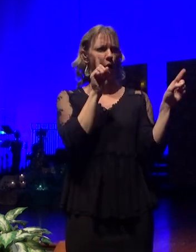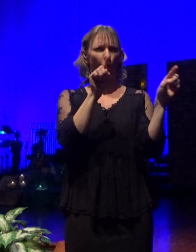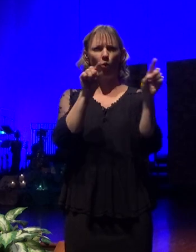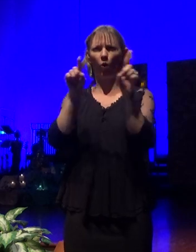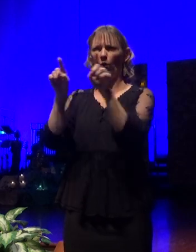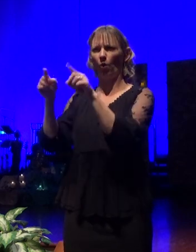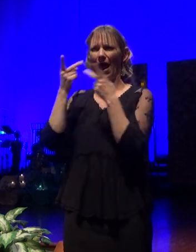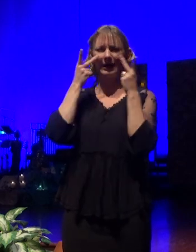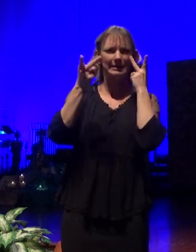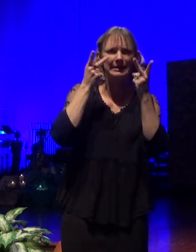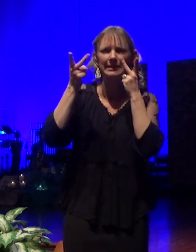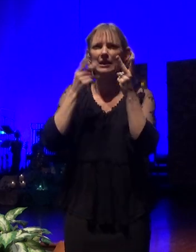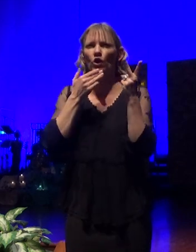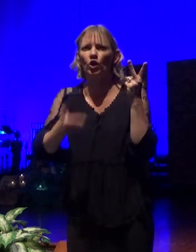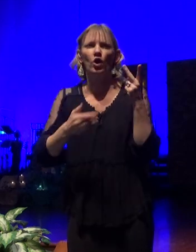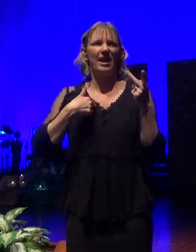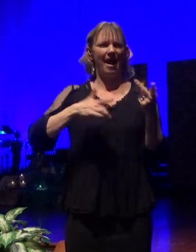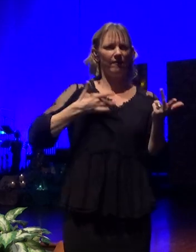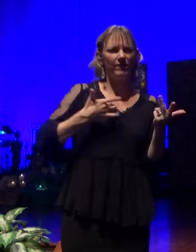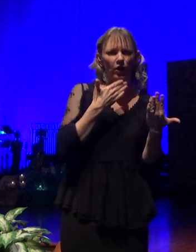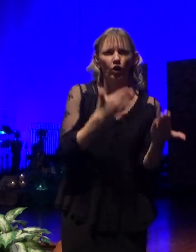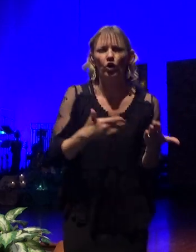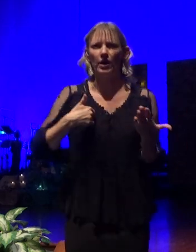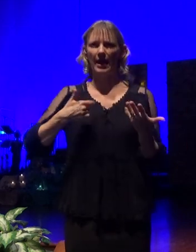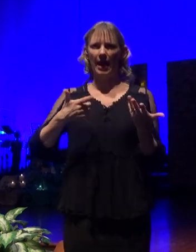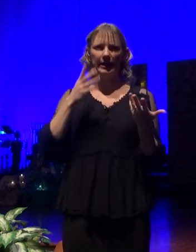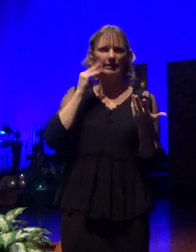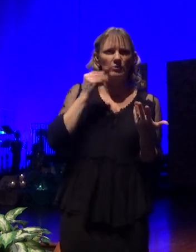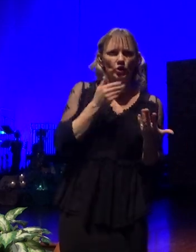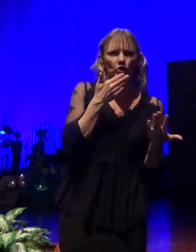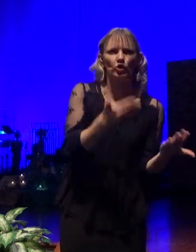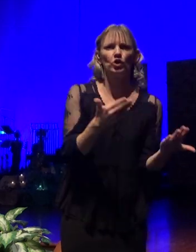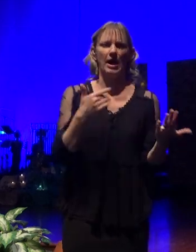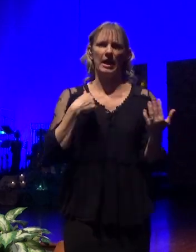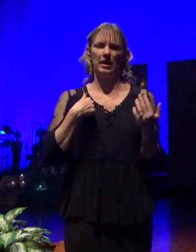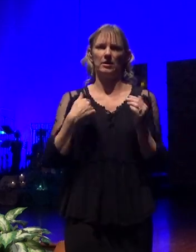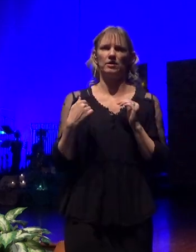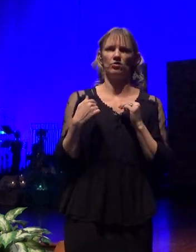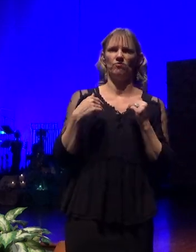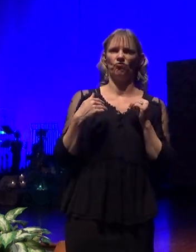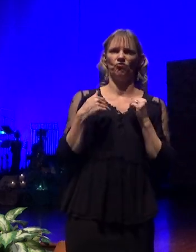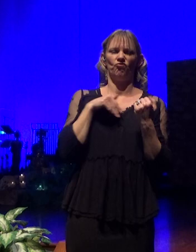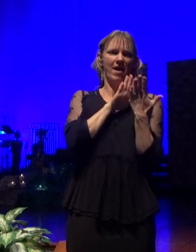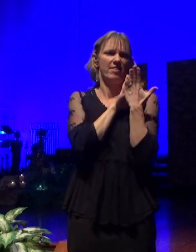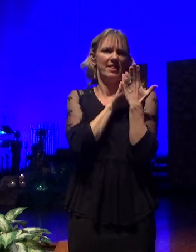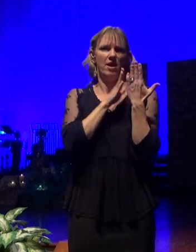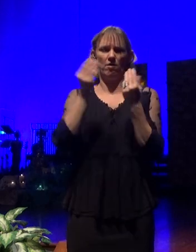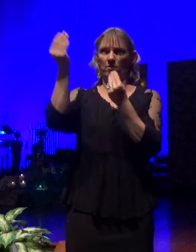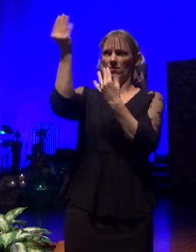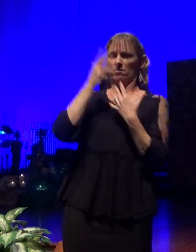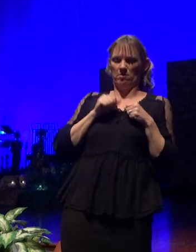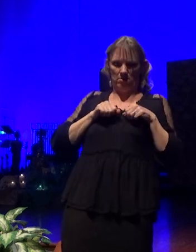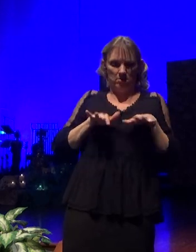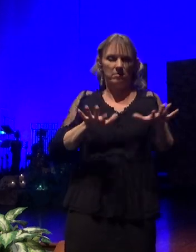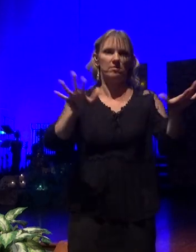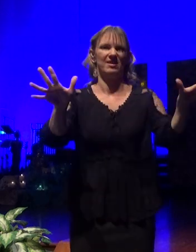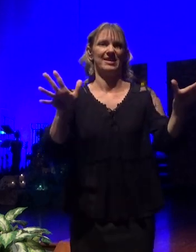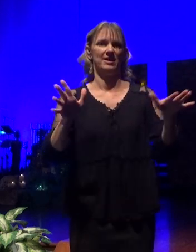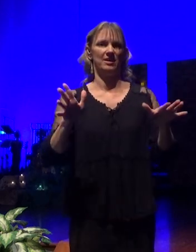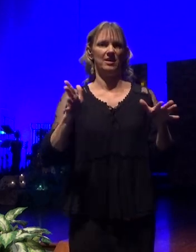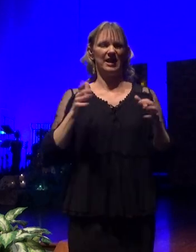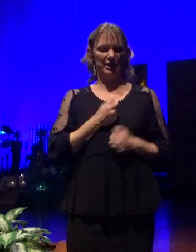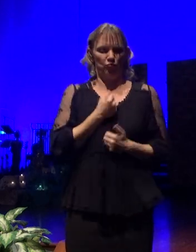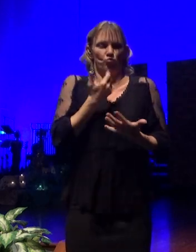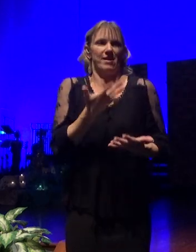I experience it. It presses itself against me, flows through me, expresses itself in